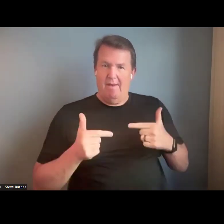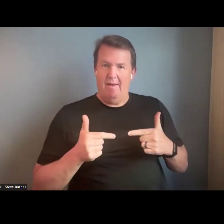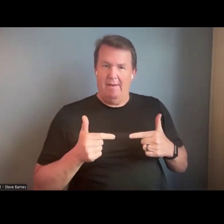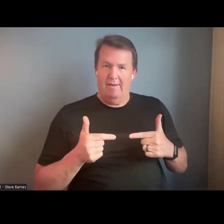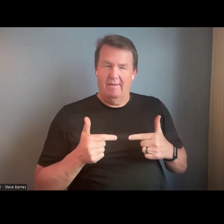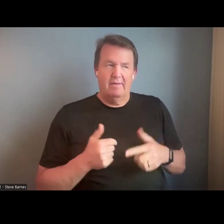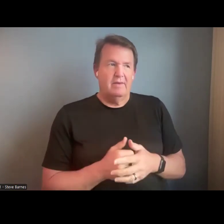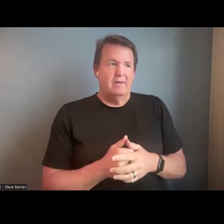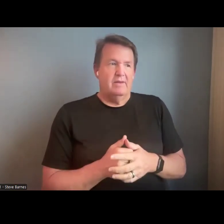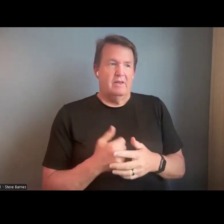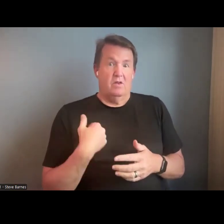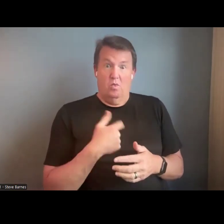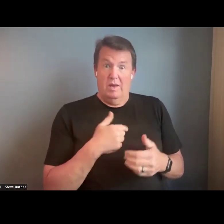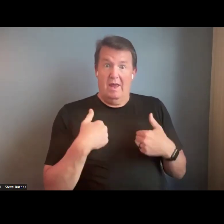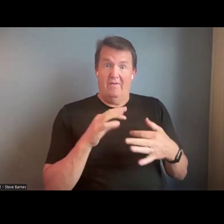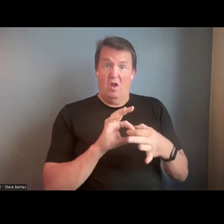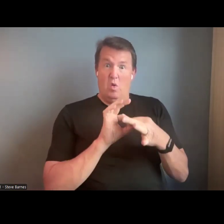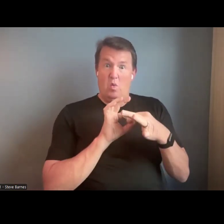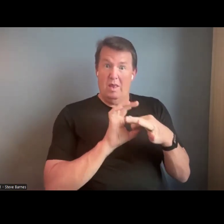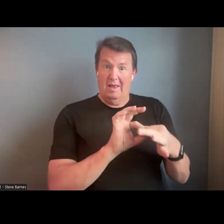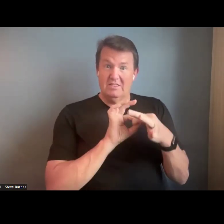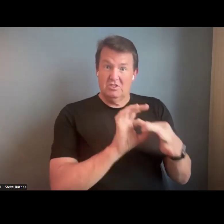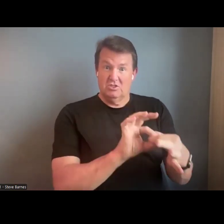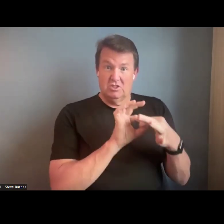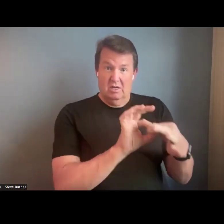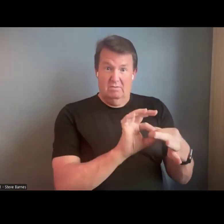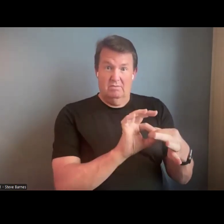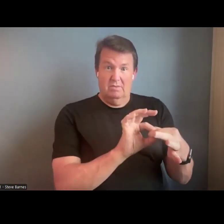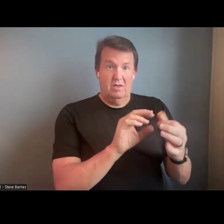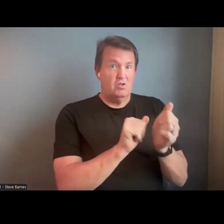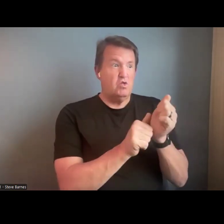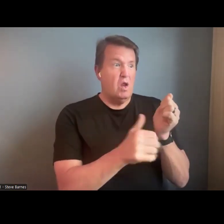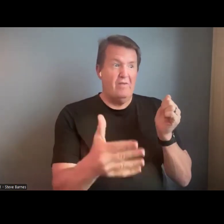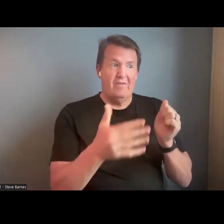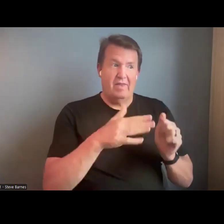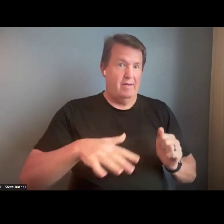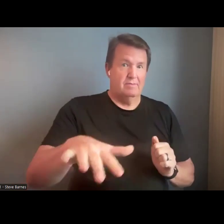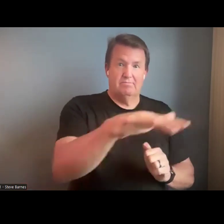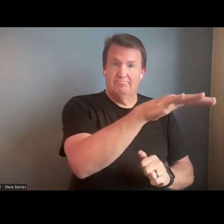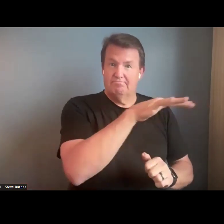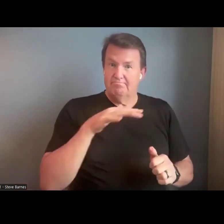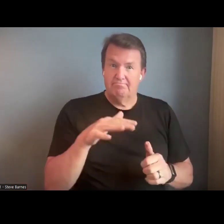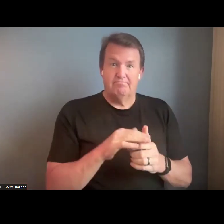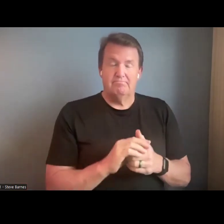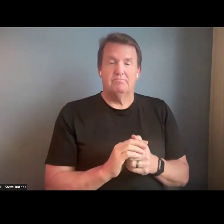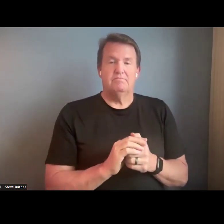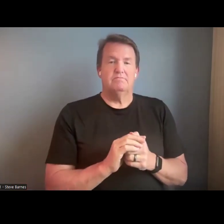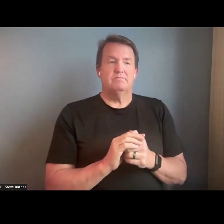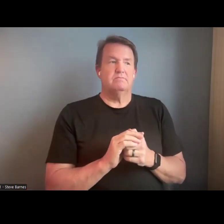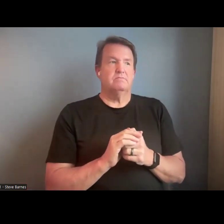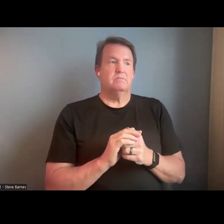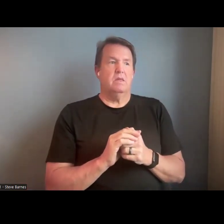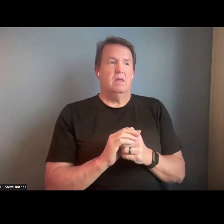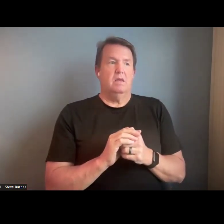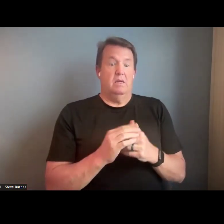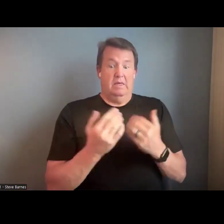We have a relationship to all that exists. And so as we come together